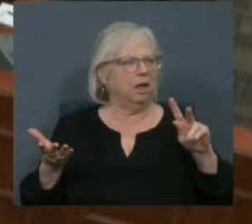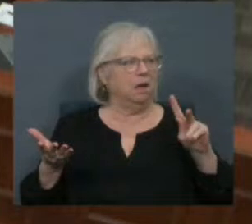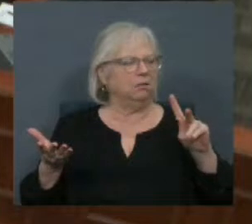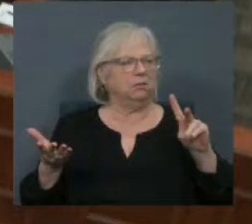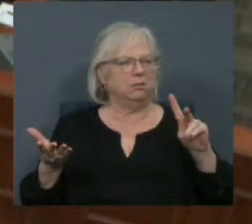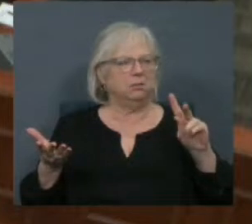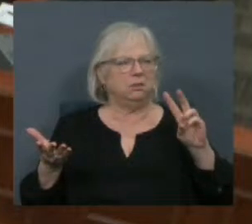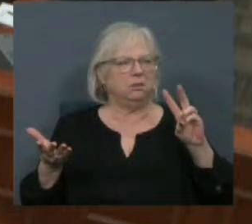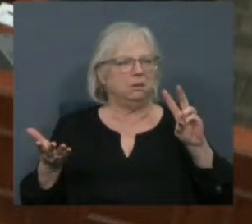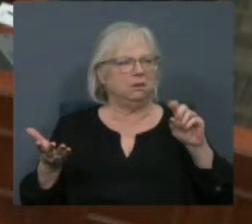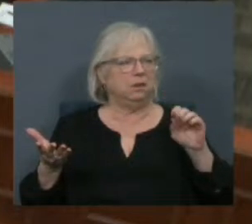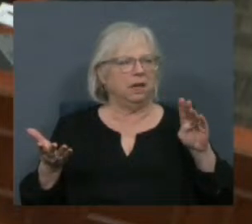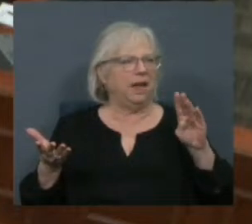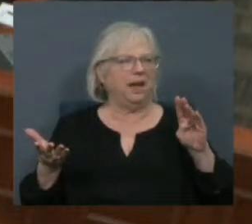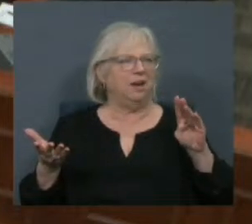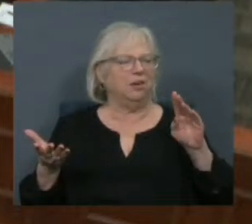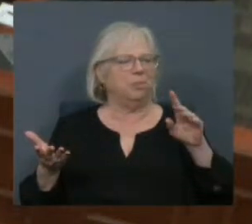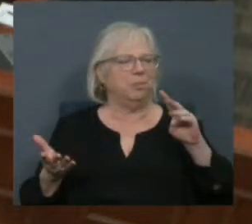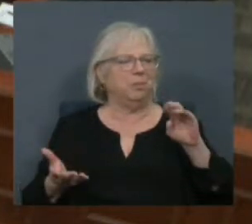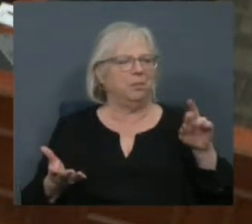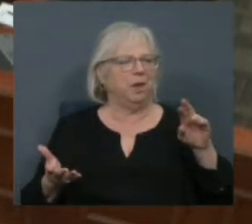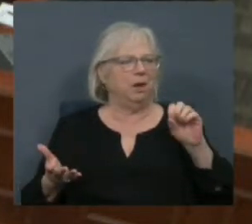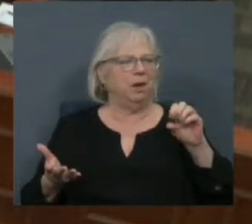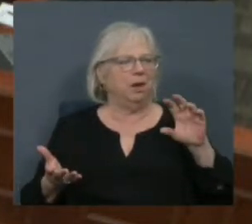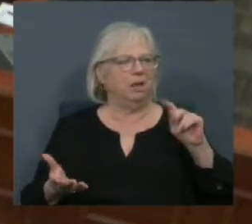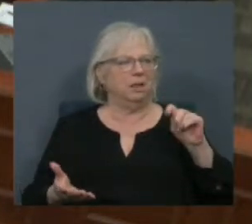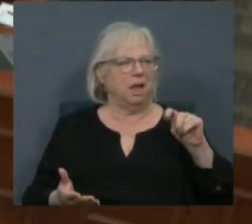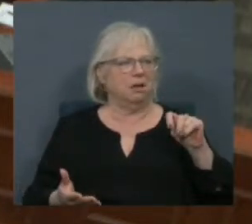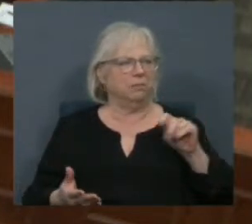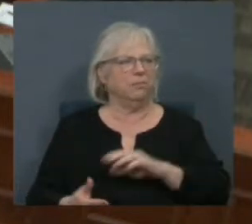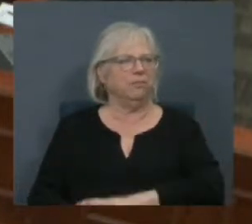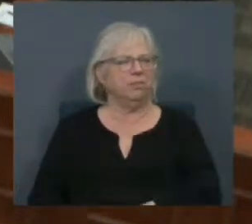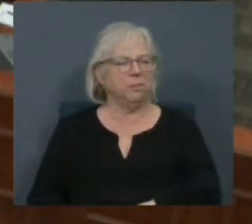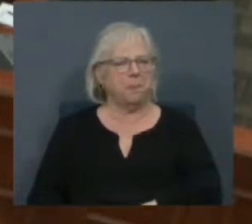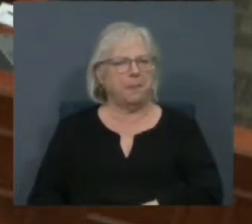Mayor Webb. Mayor Scott. Here.